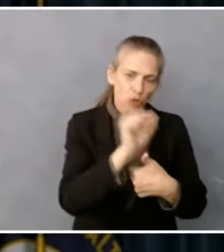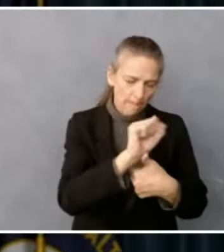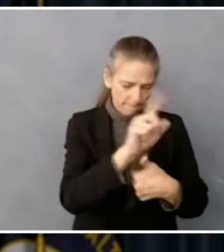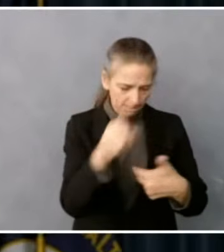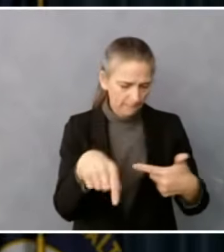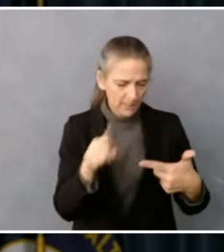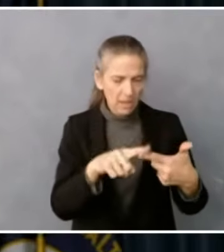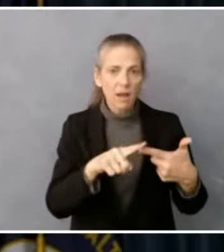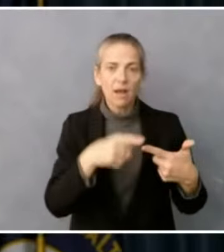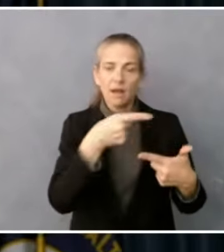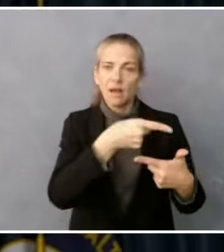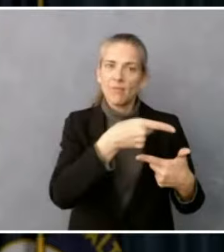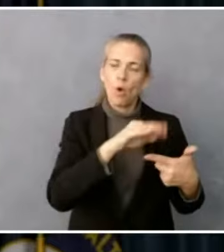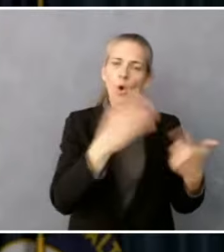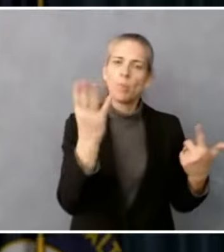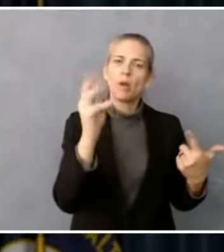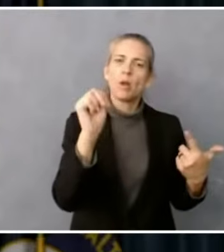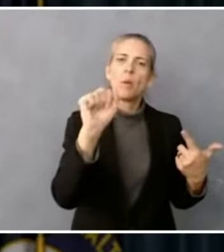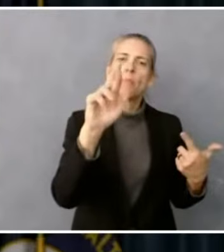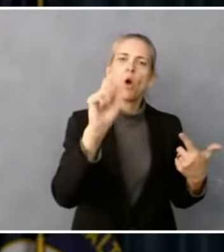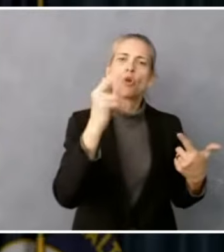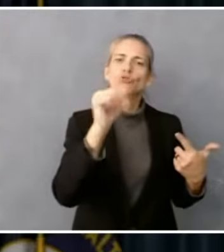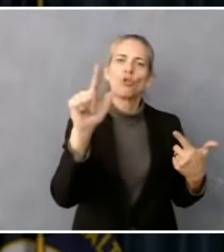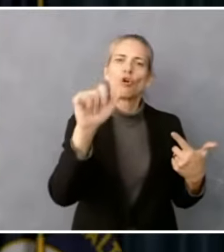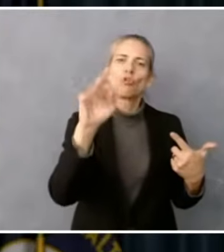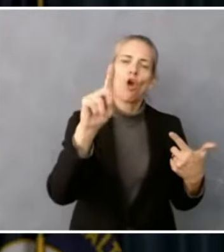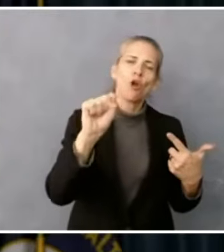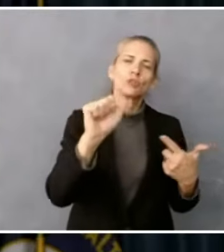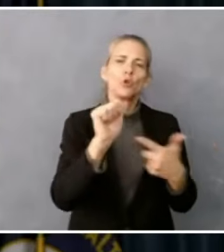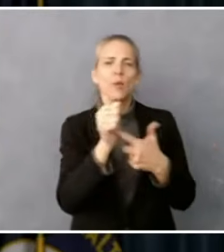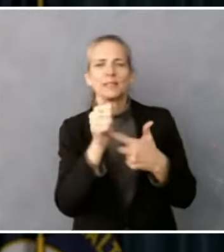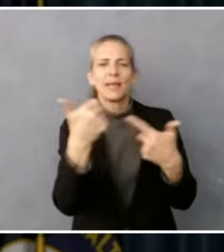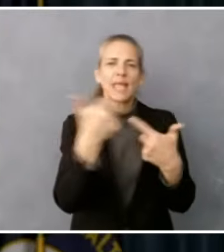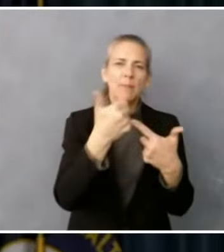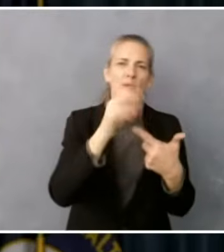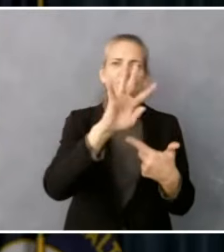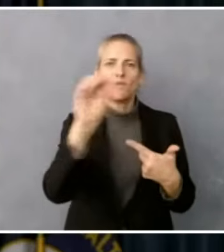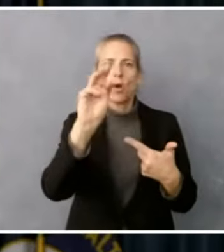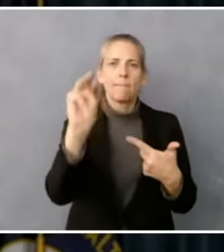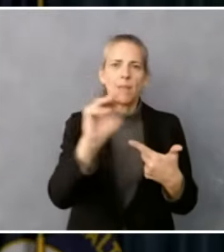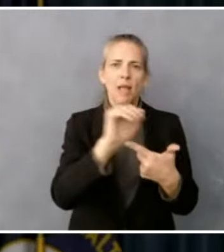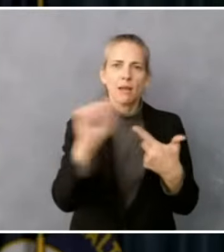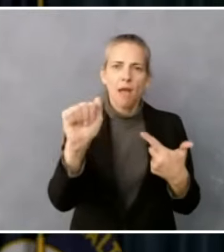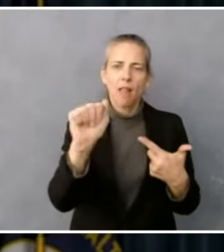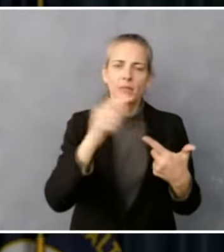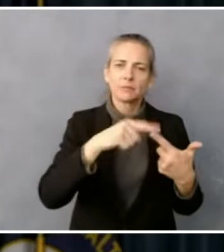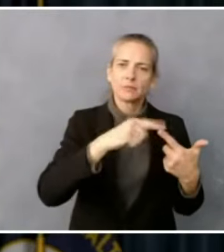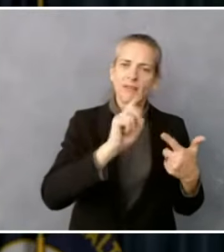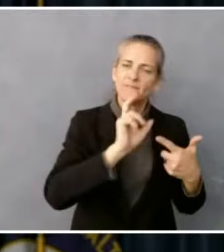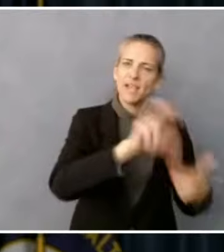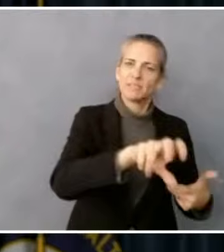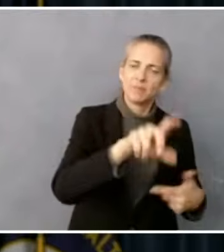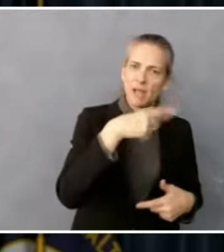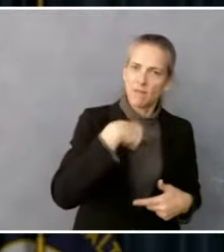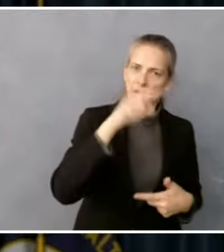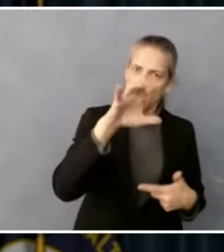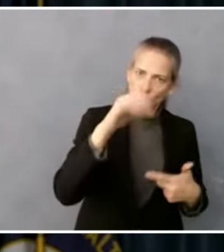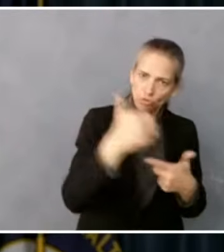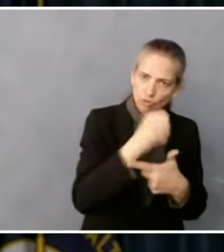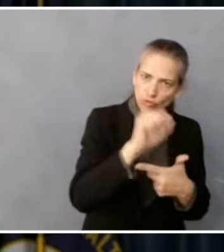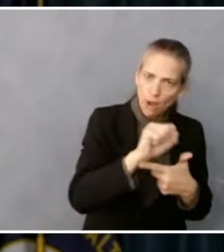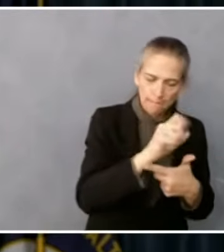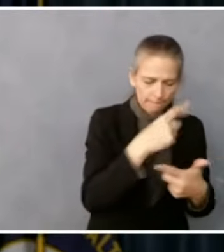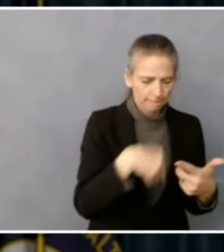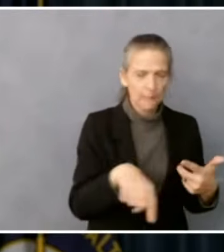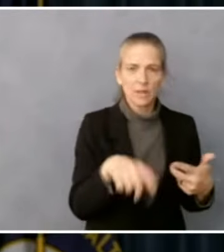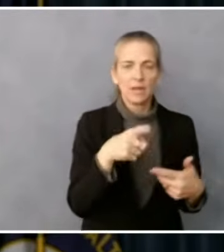open the Marshall Yards Racing and Gaming $40 million investment, bringing about 100 new jobs. Marshall County Judge